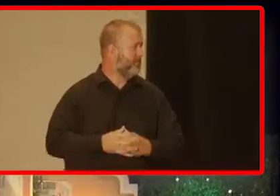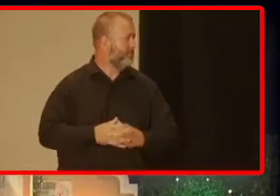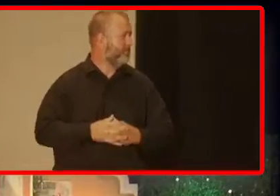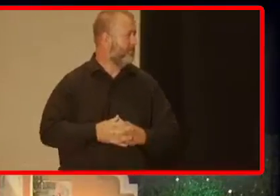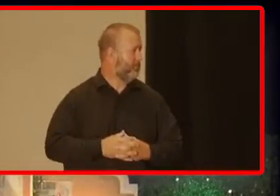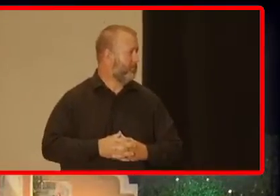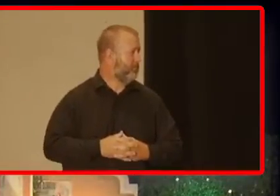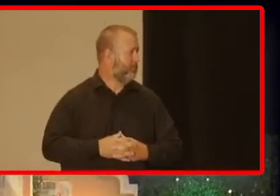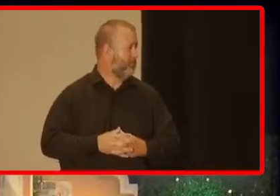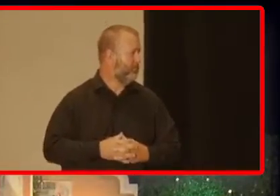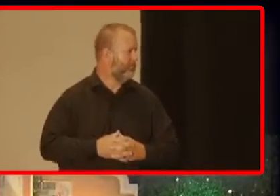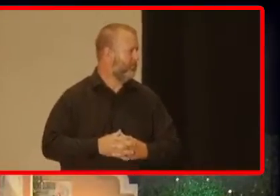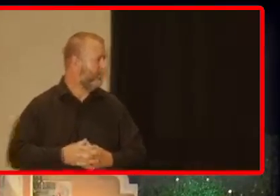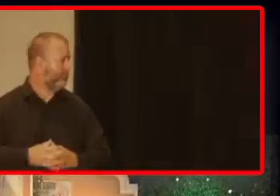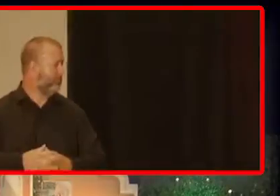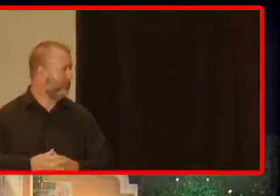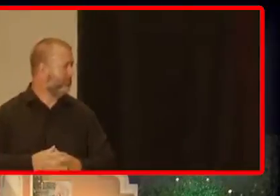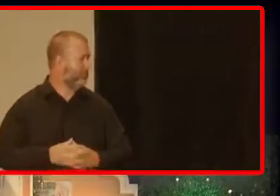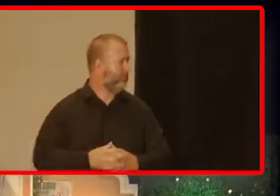That's great.